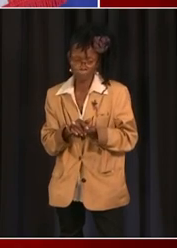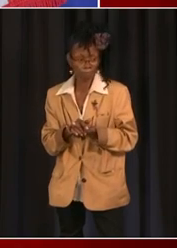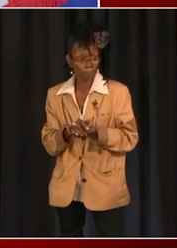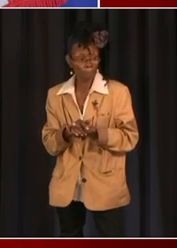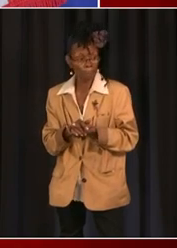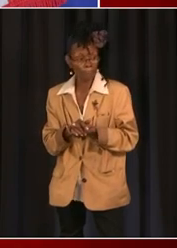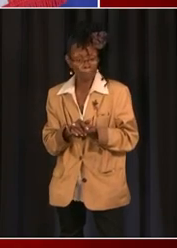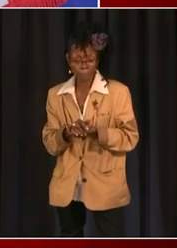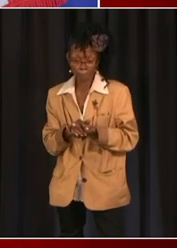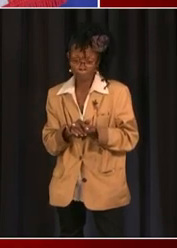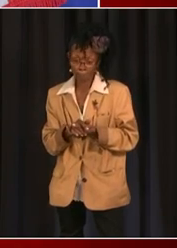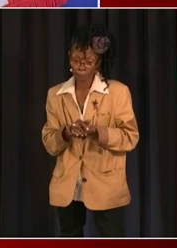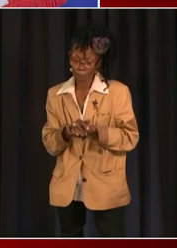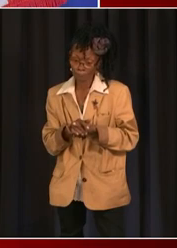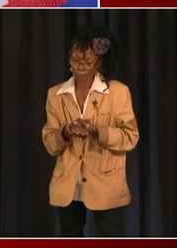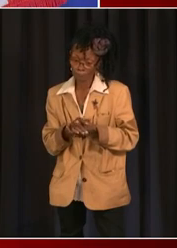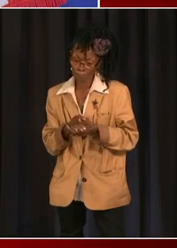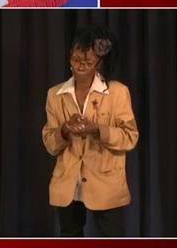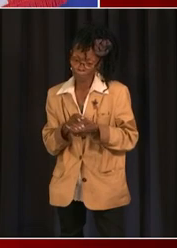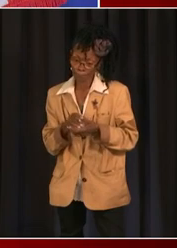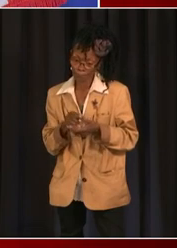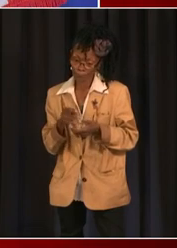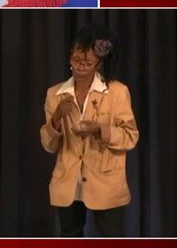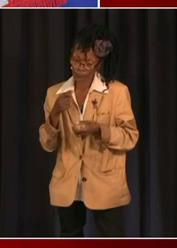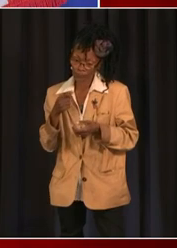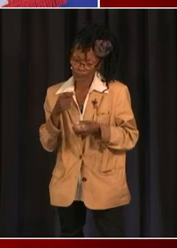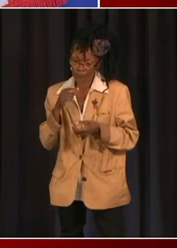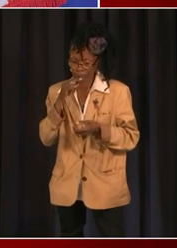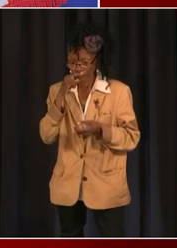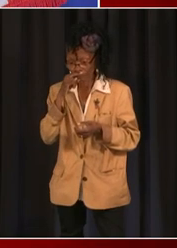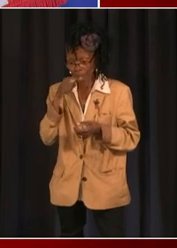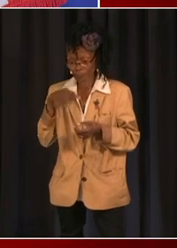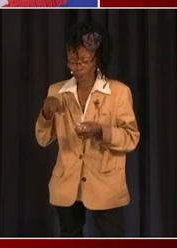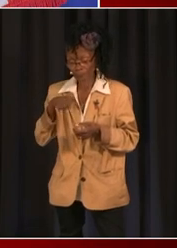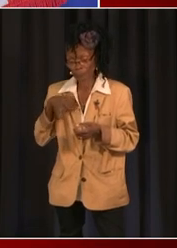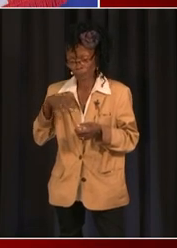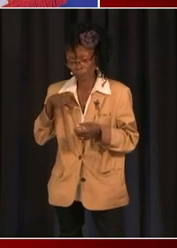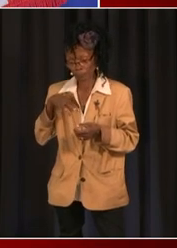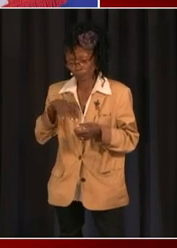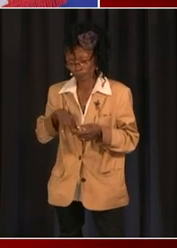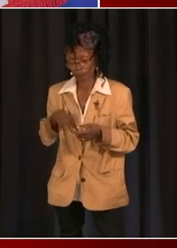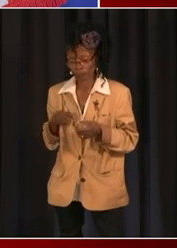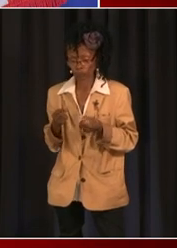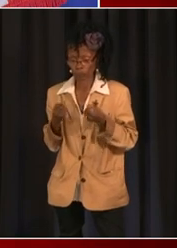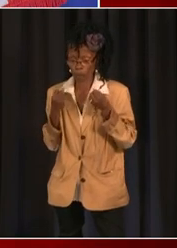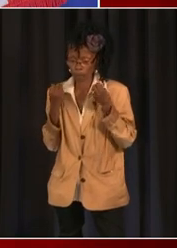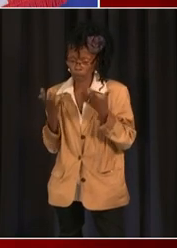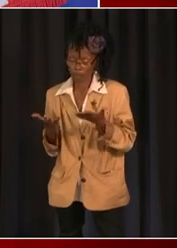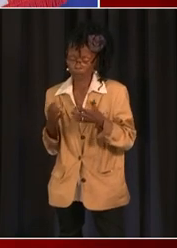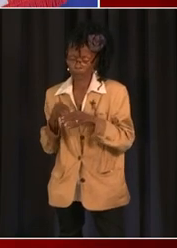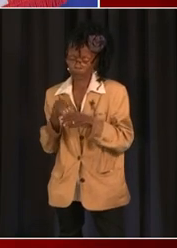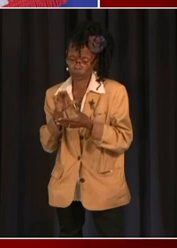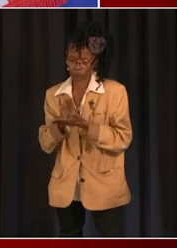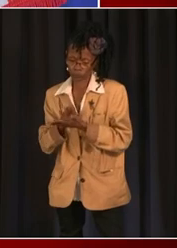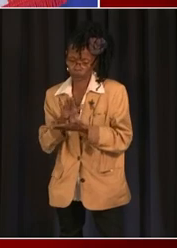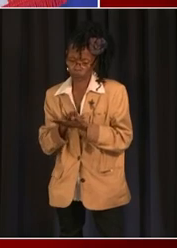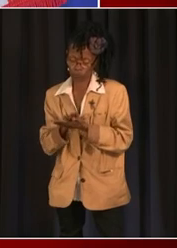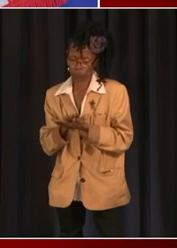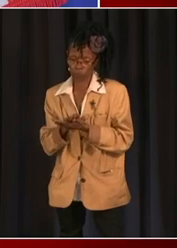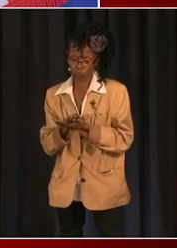what they don't benefit from being in our wonderful buildings around professionals who know how to teach kids is